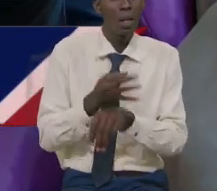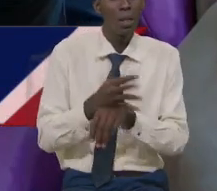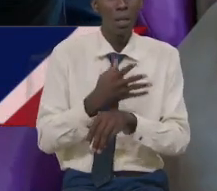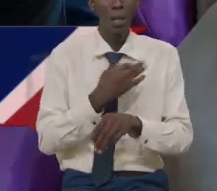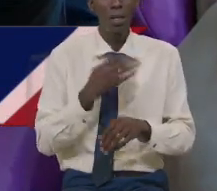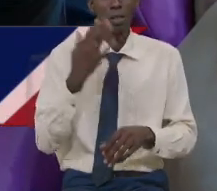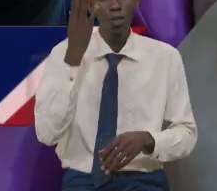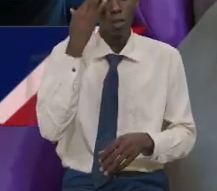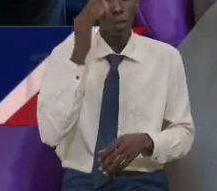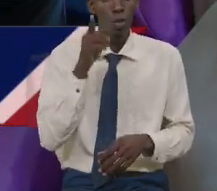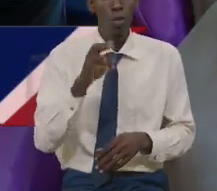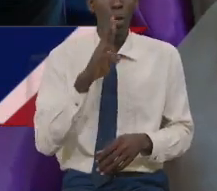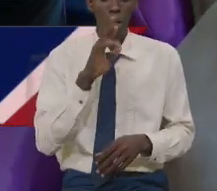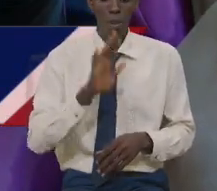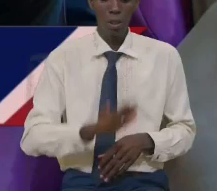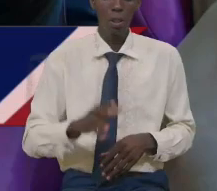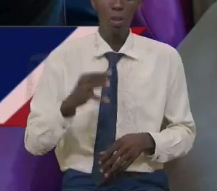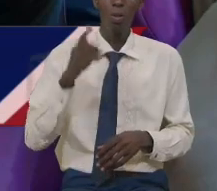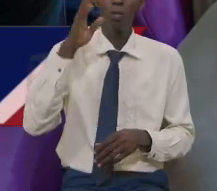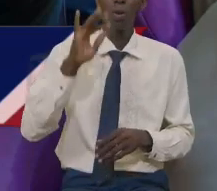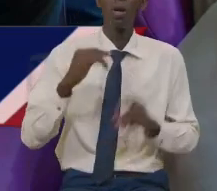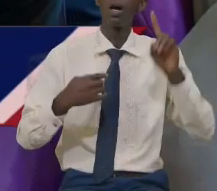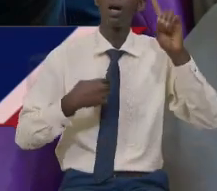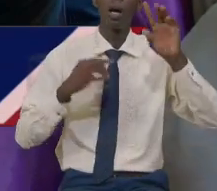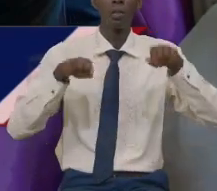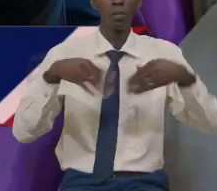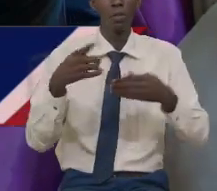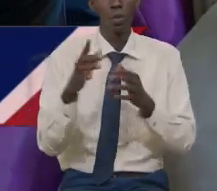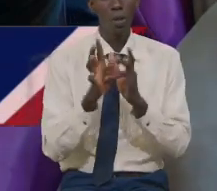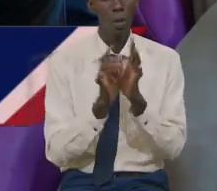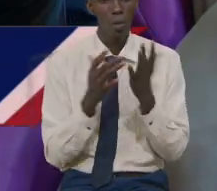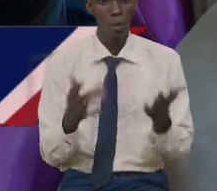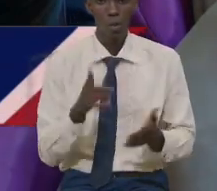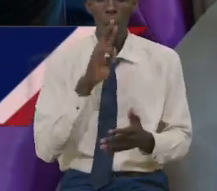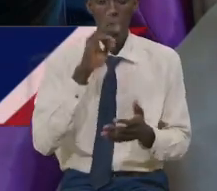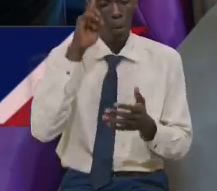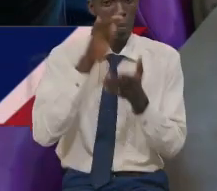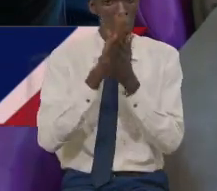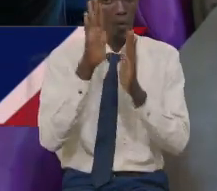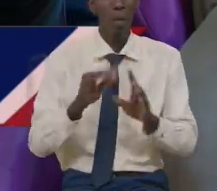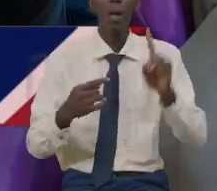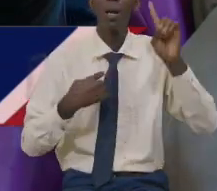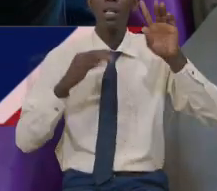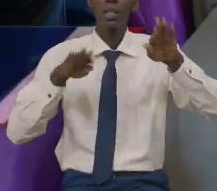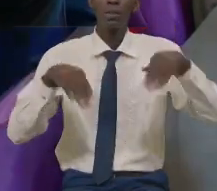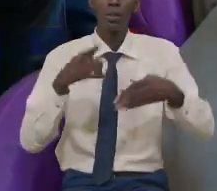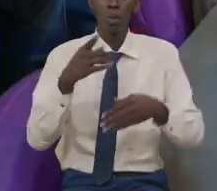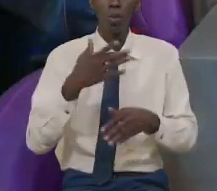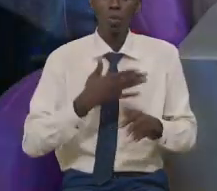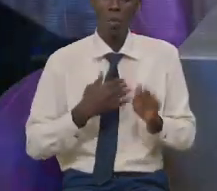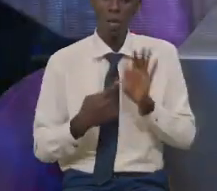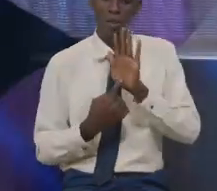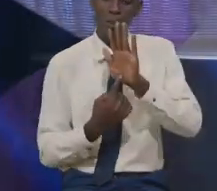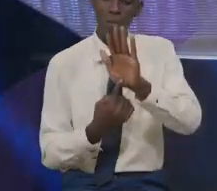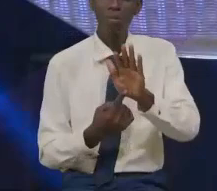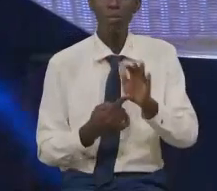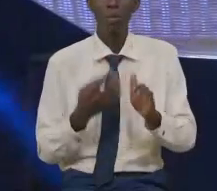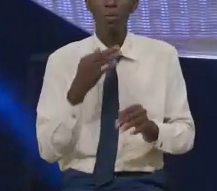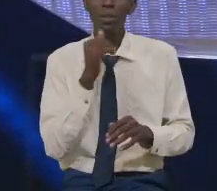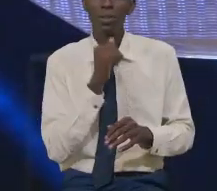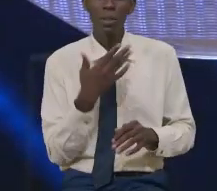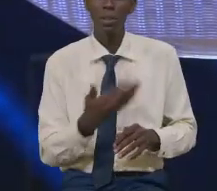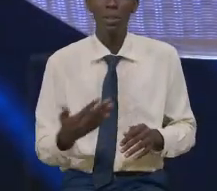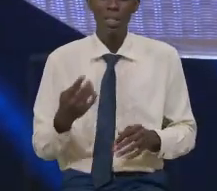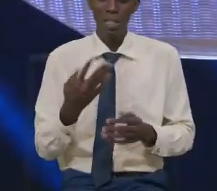knowledge? You're a child of God. I've given you the Bible. You're a believer. I've given you my revelation. The things that